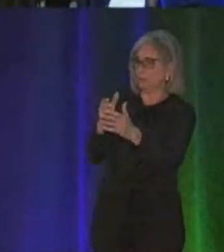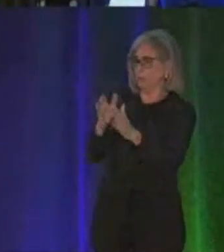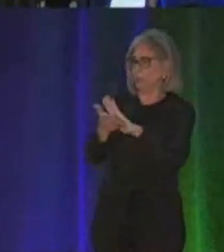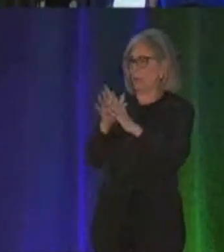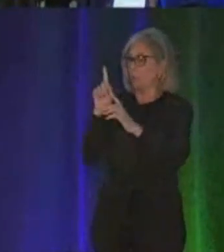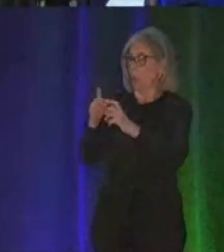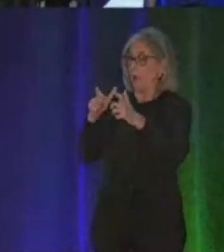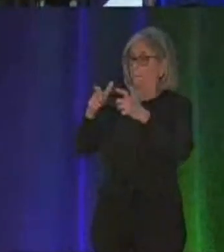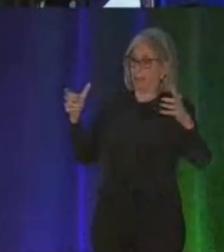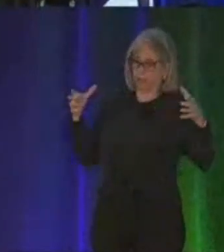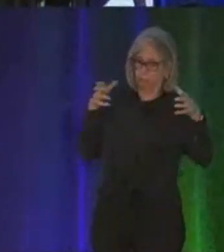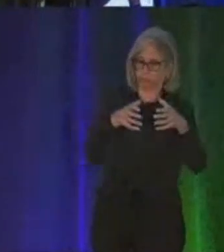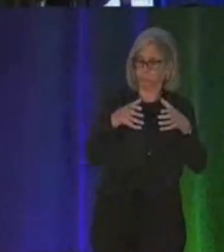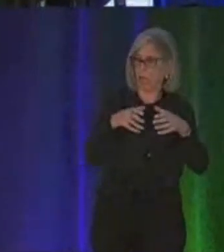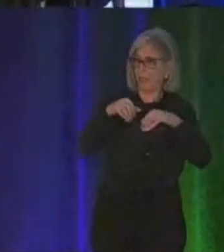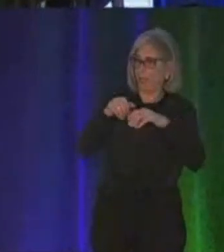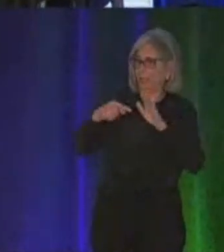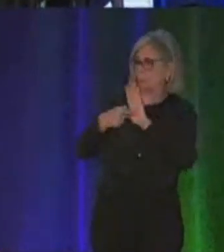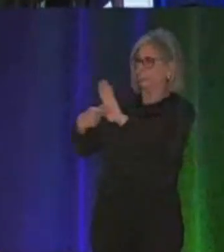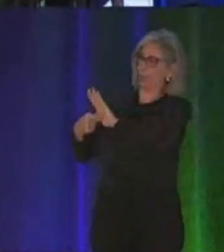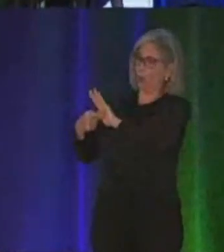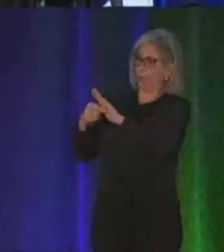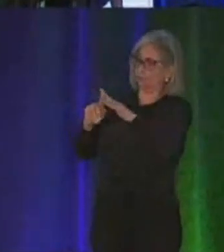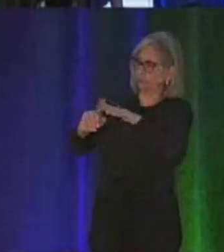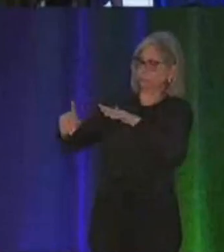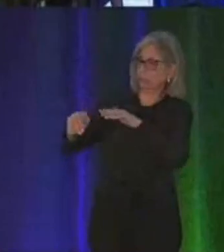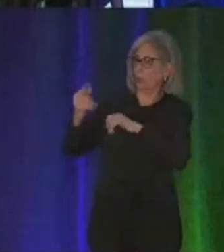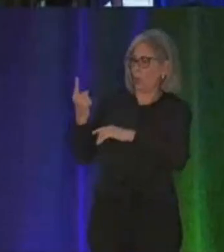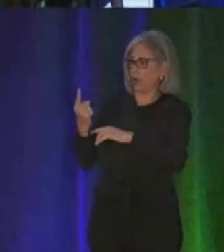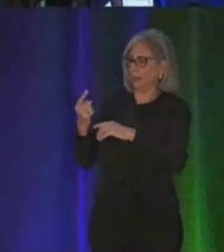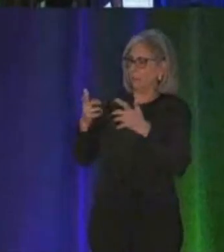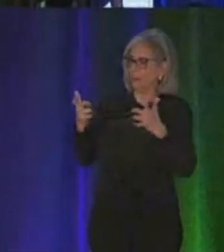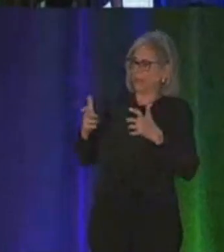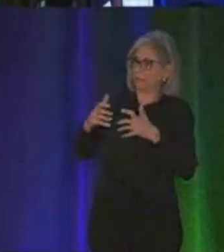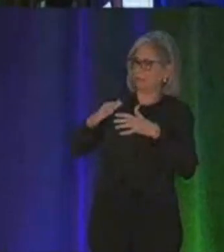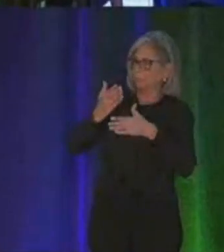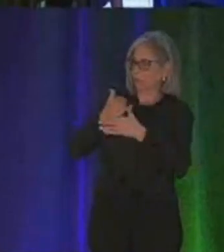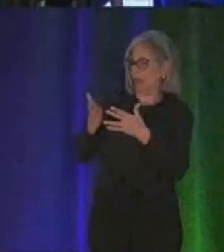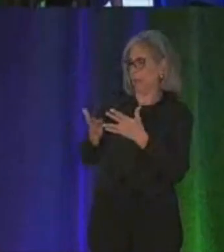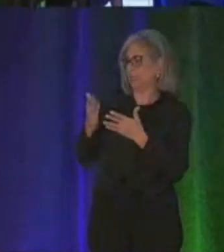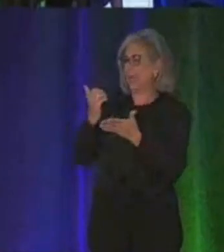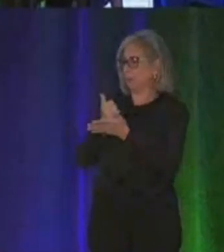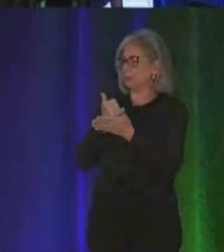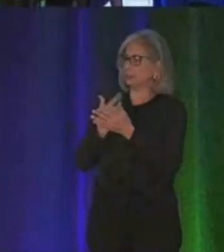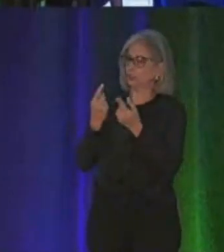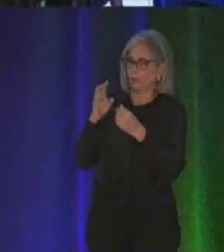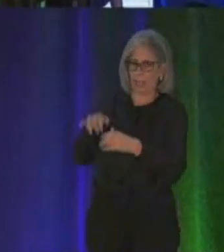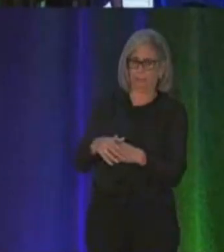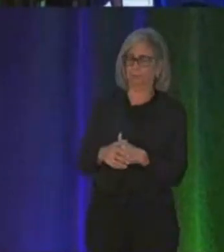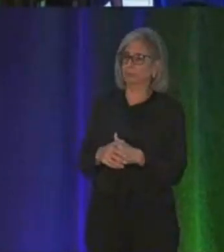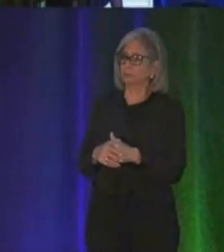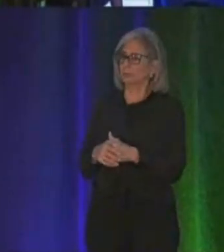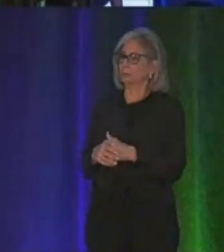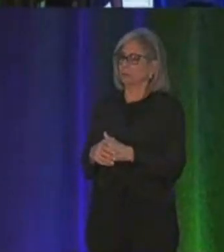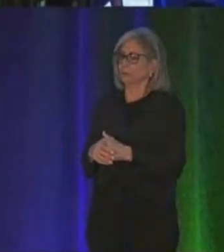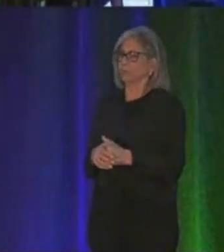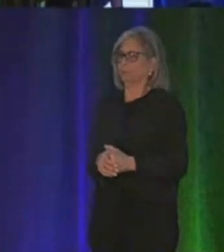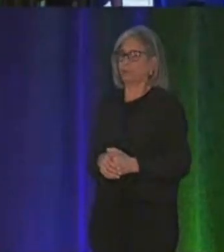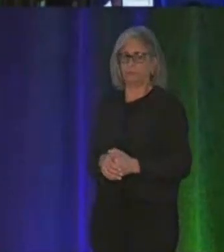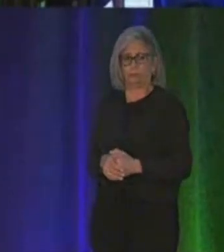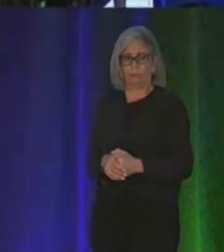single thing, and then deploy to AWS. So it's great that those files are there. It helps us do that. Keep track of what dependencies everything